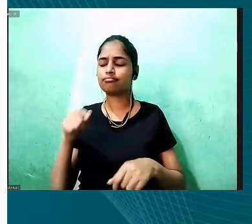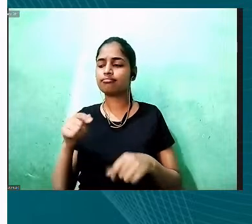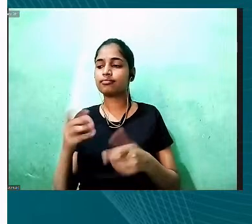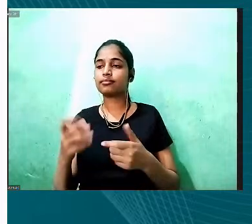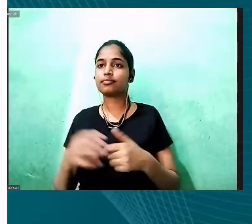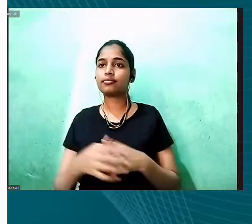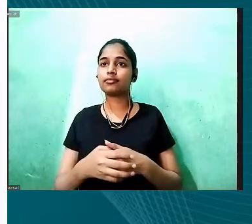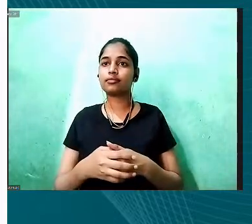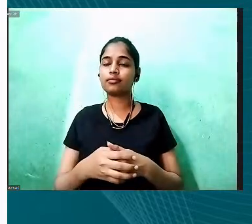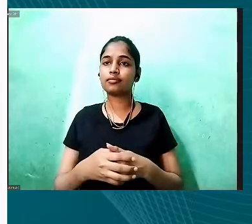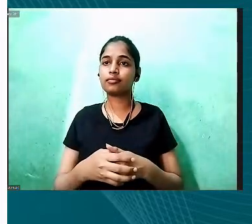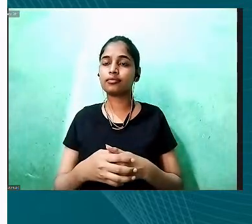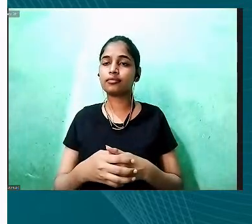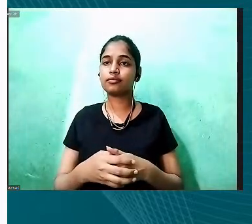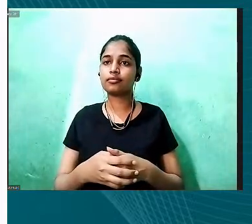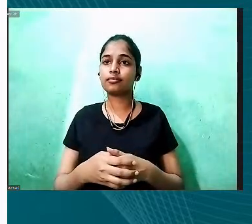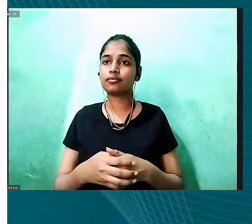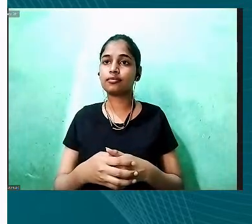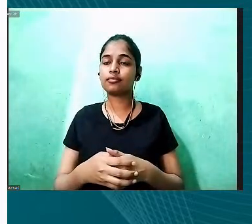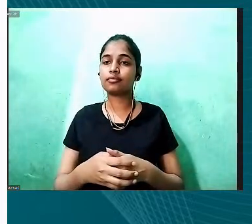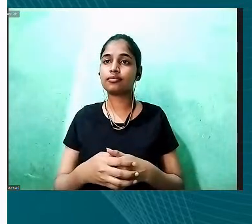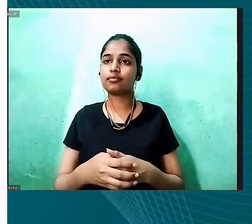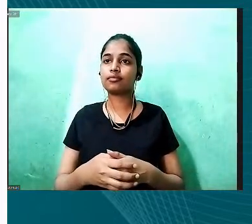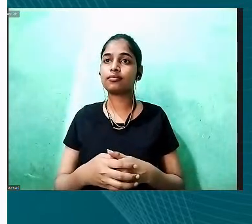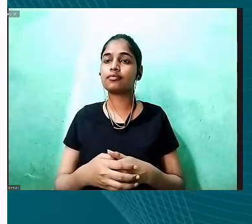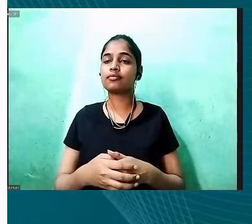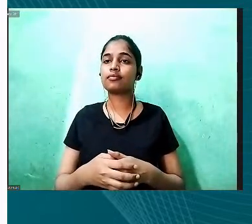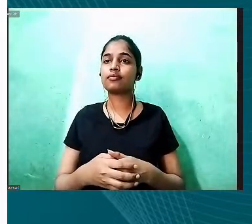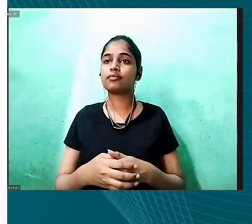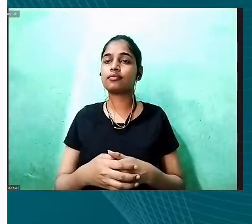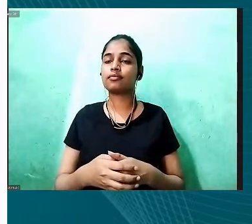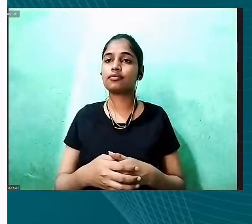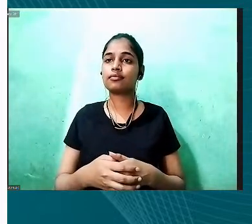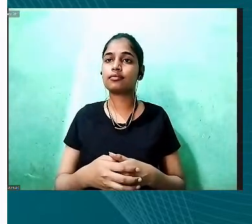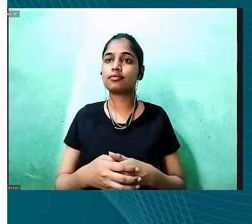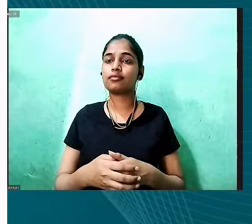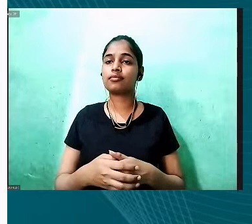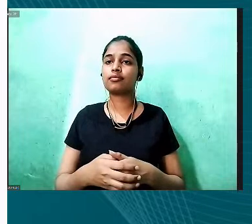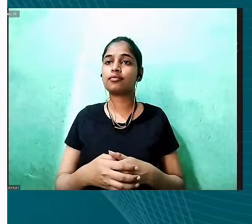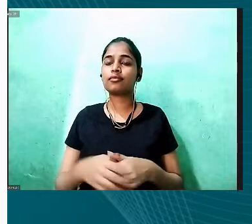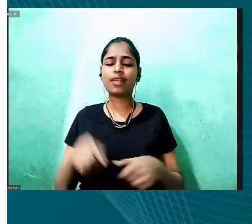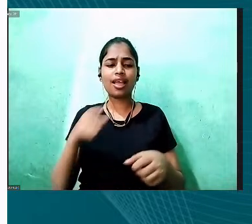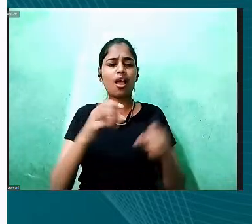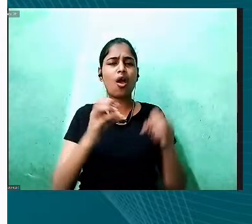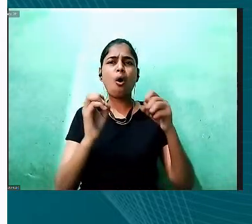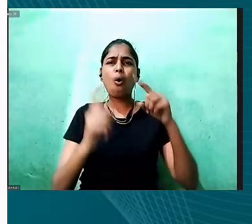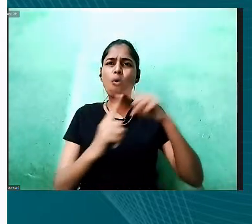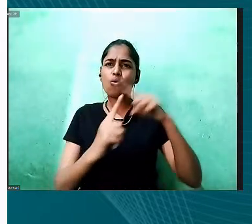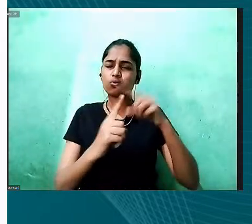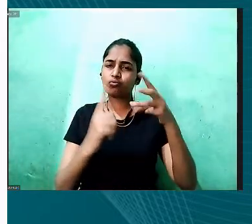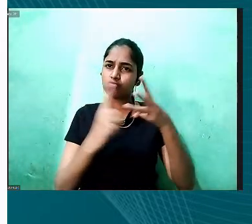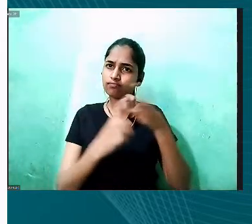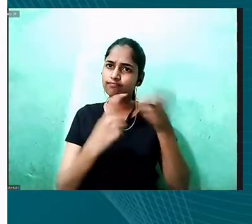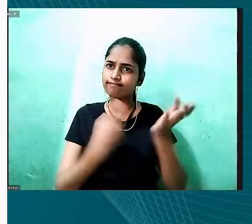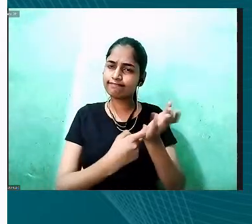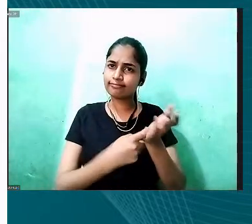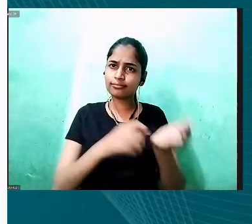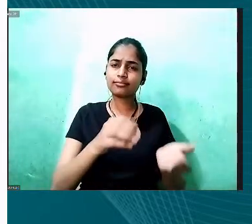Scotland? No. Iraq, I think. Iraq, exactly. So, author got the otter